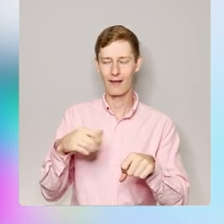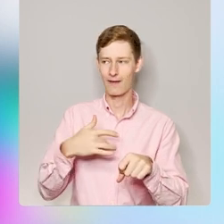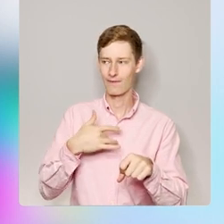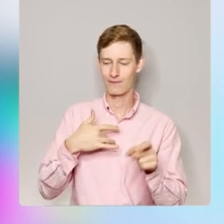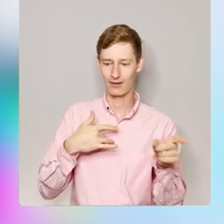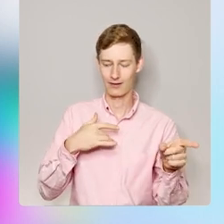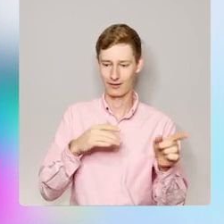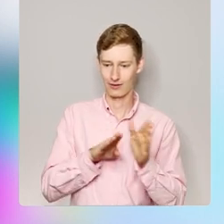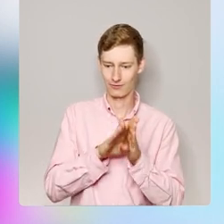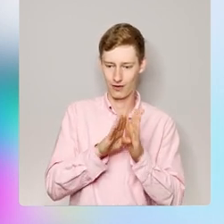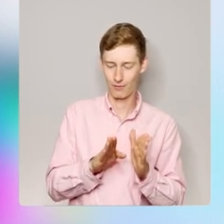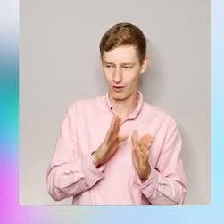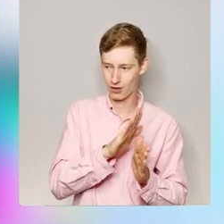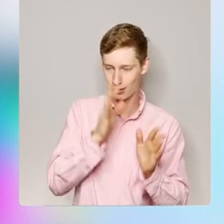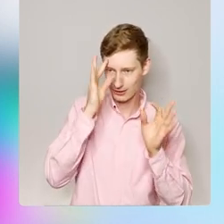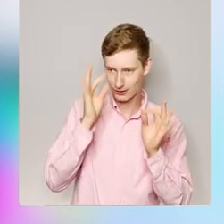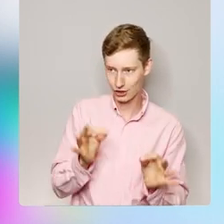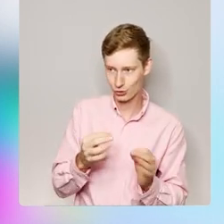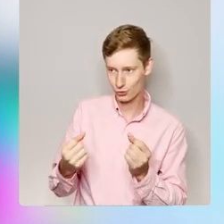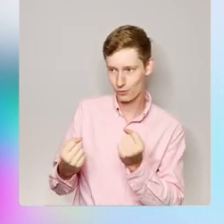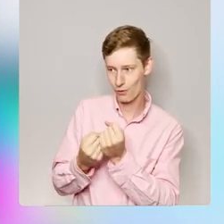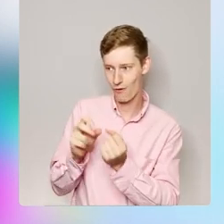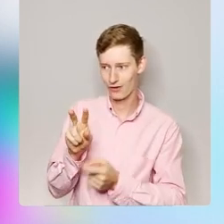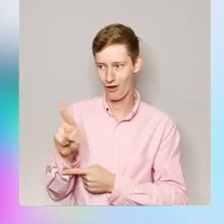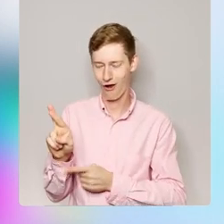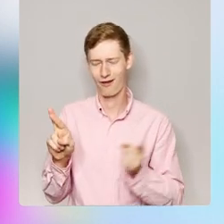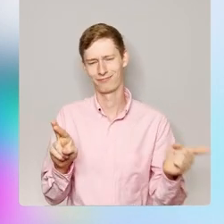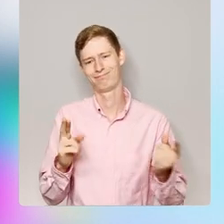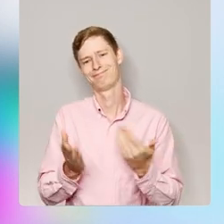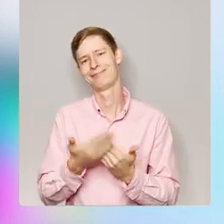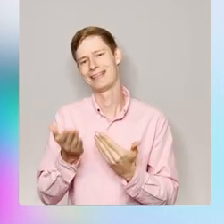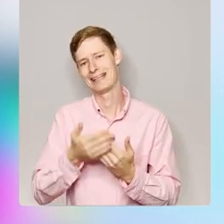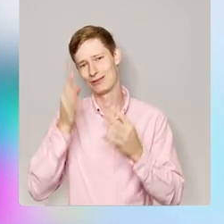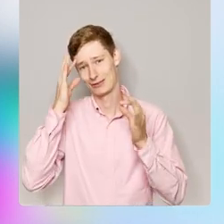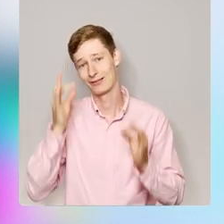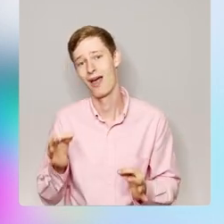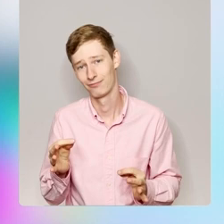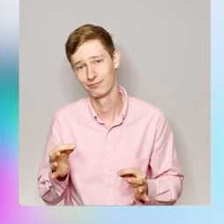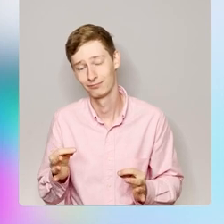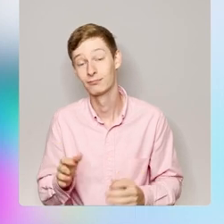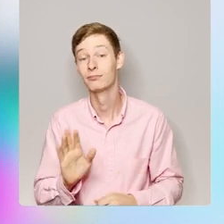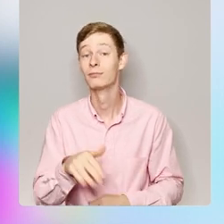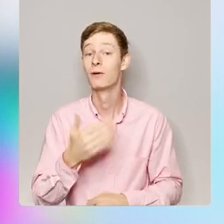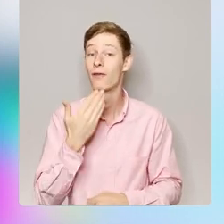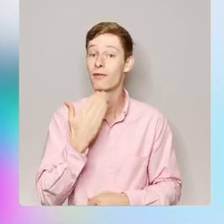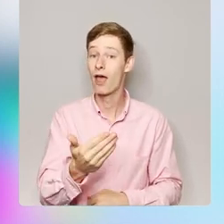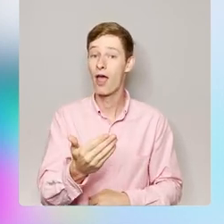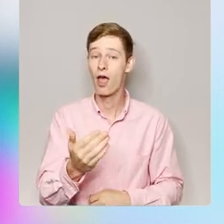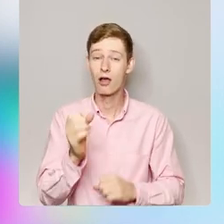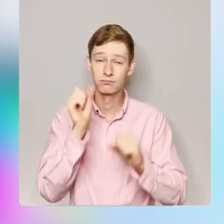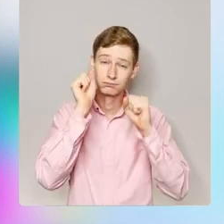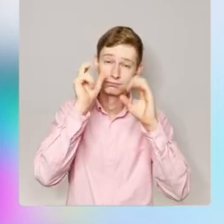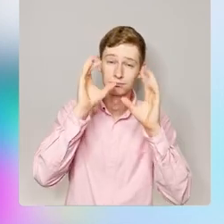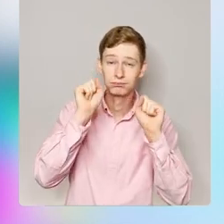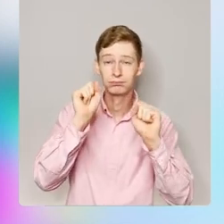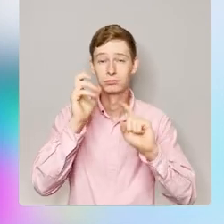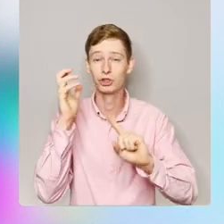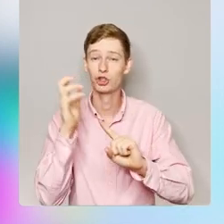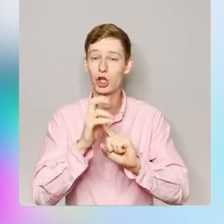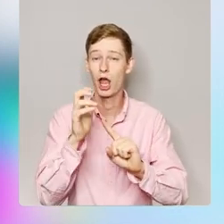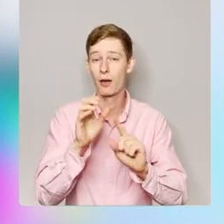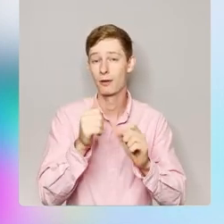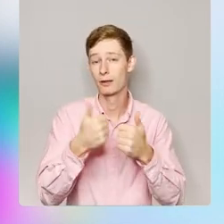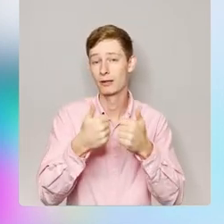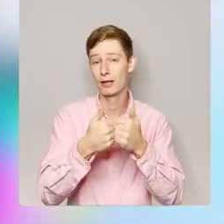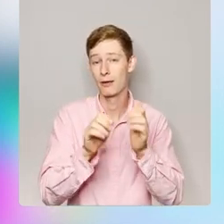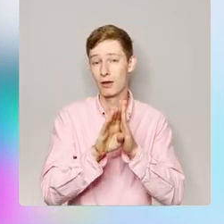the developer's business decision to support VR an obvious one. And thanks to the incredible game developers and the